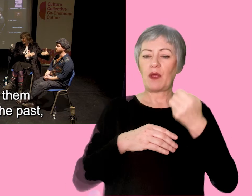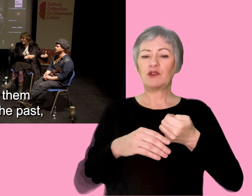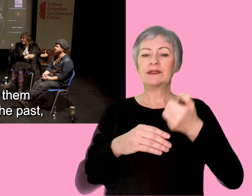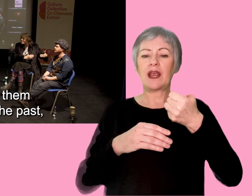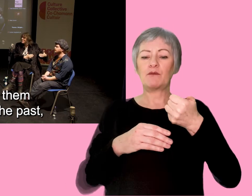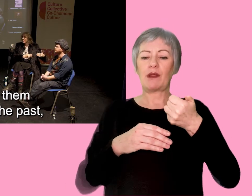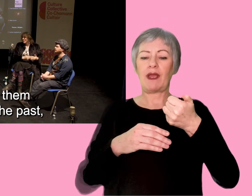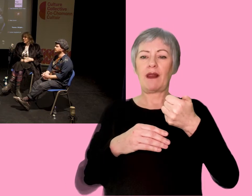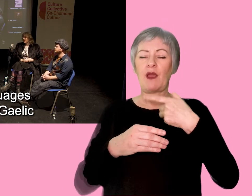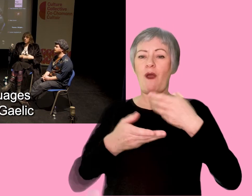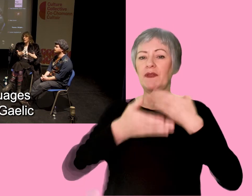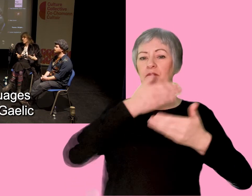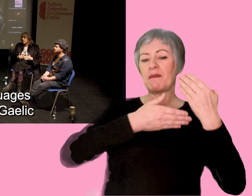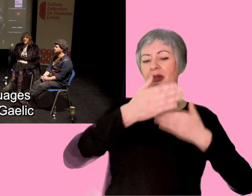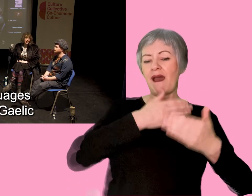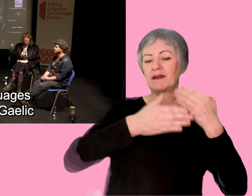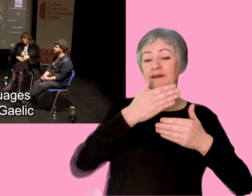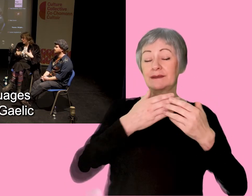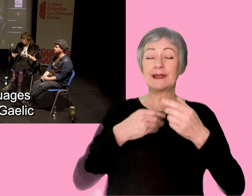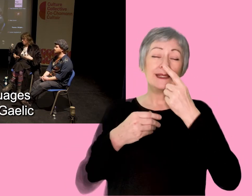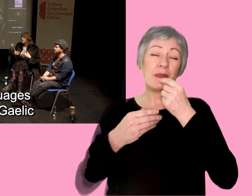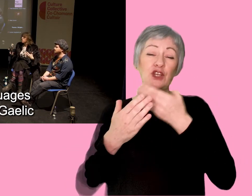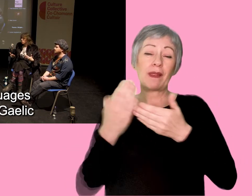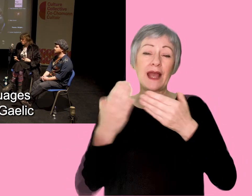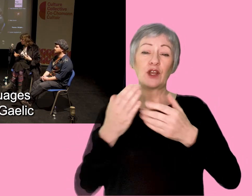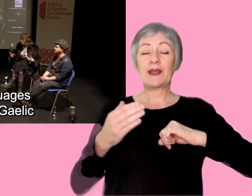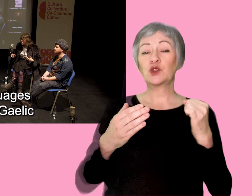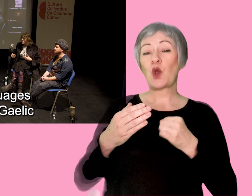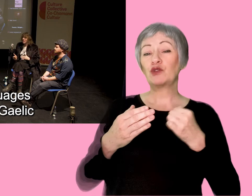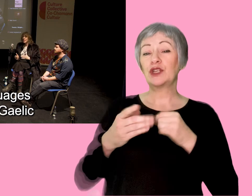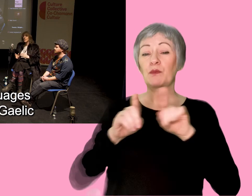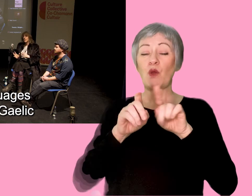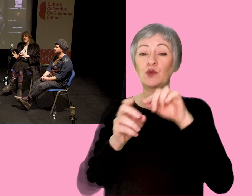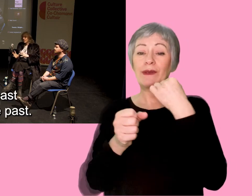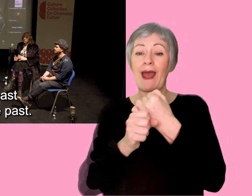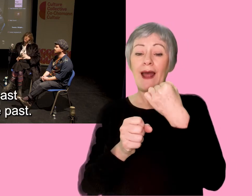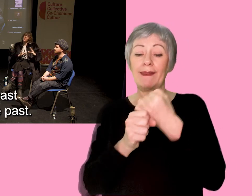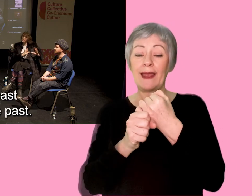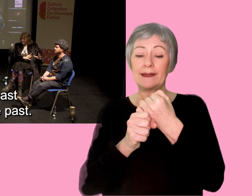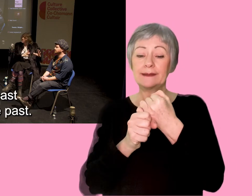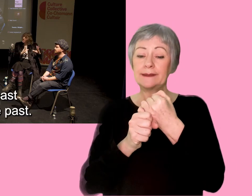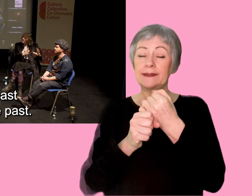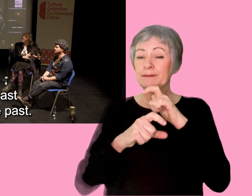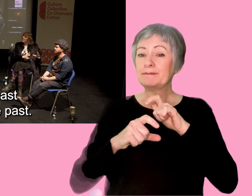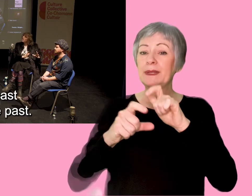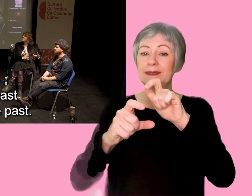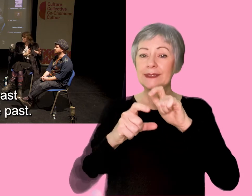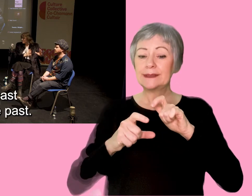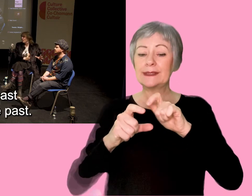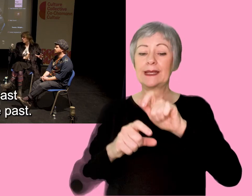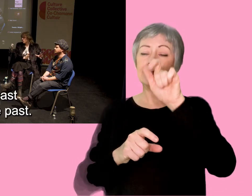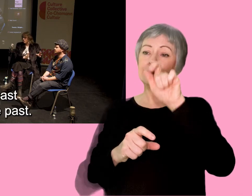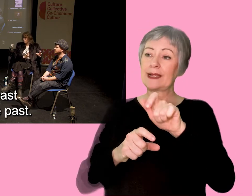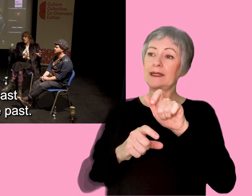the past, that especially like languages like Scots and also Gaelic get persistently cast